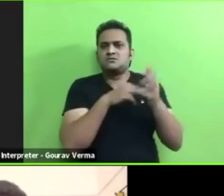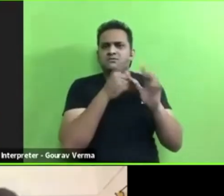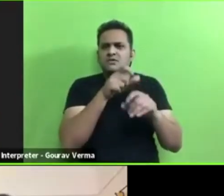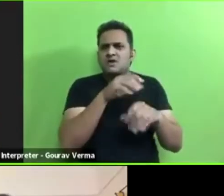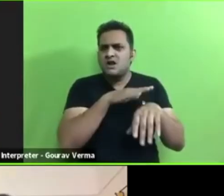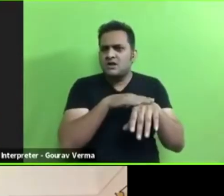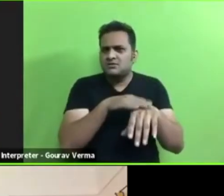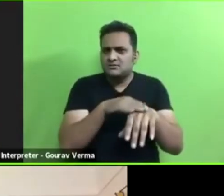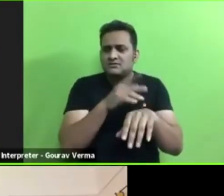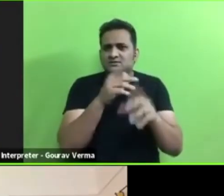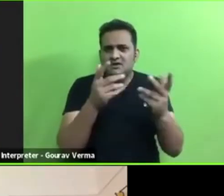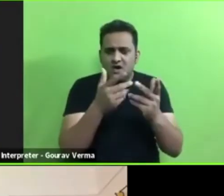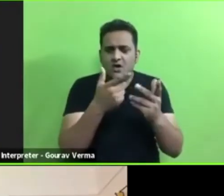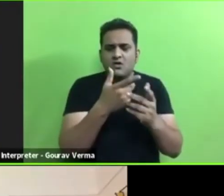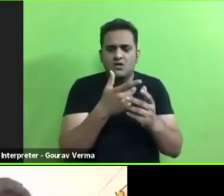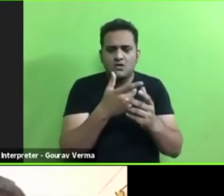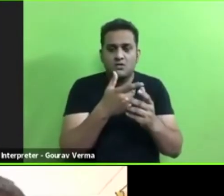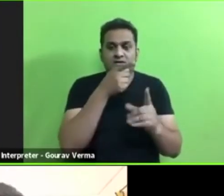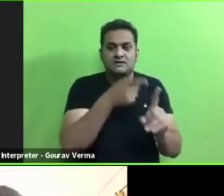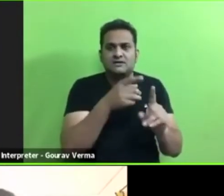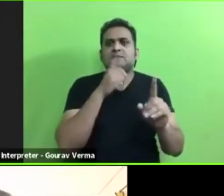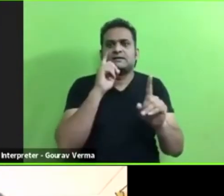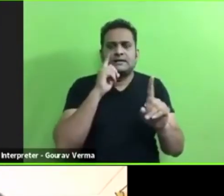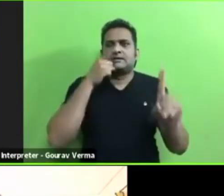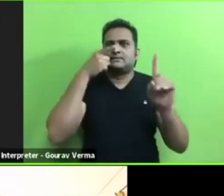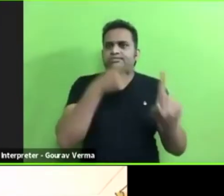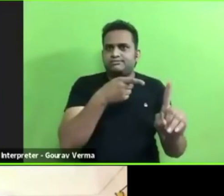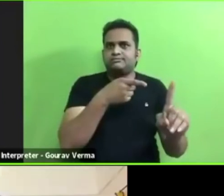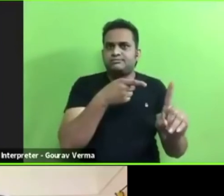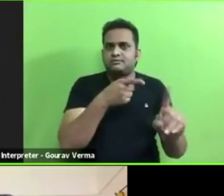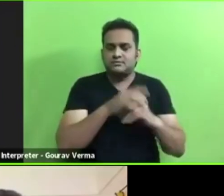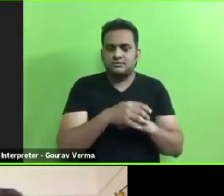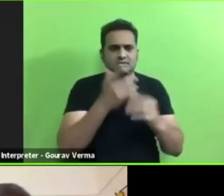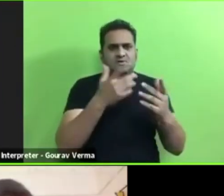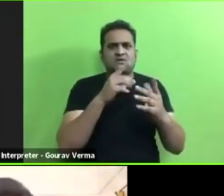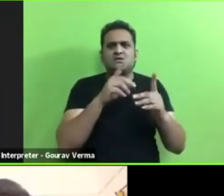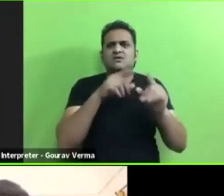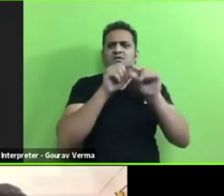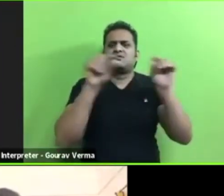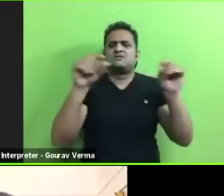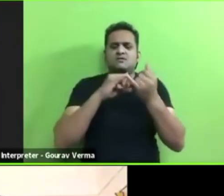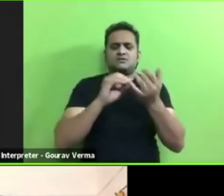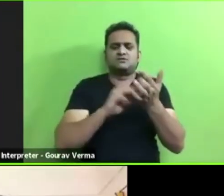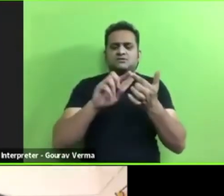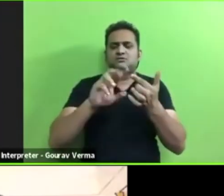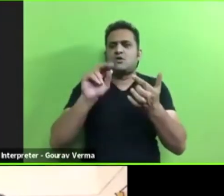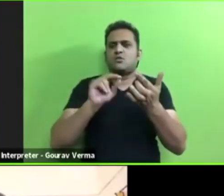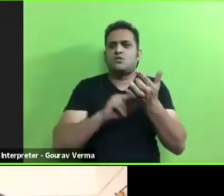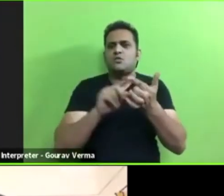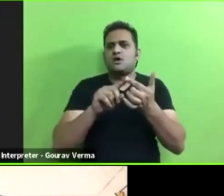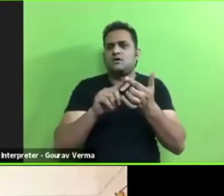right? Suppose we can just dig on that idea, right? So what is this notion of someone else that we are experiencing? I think